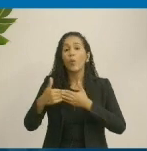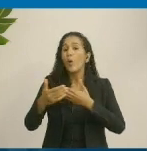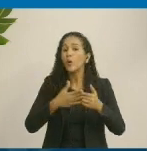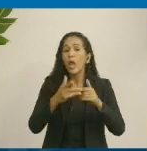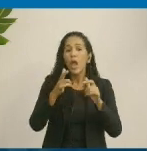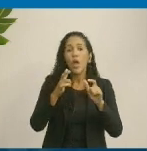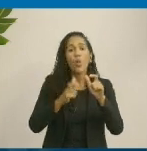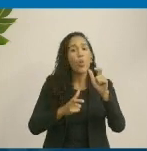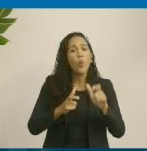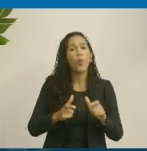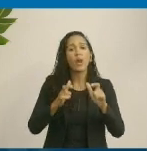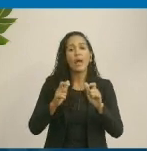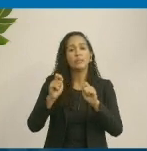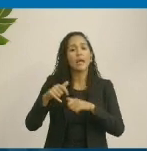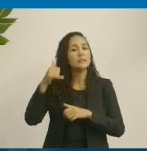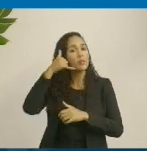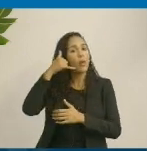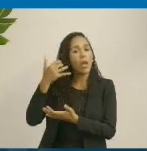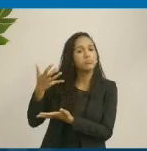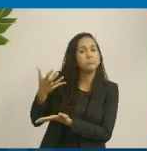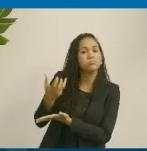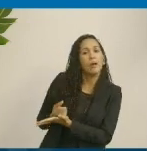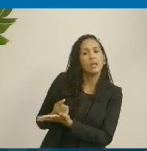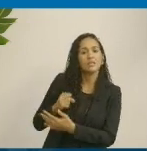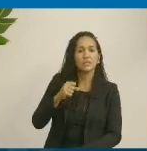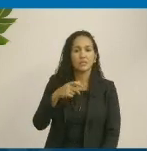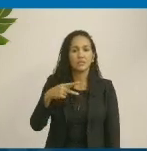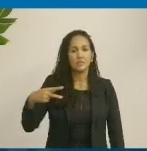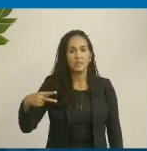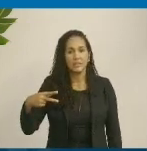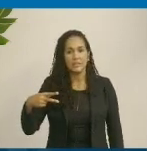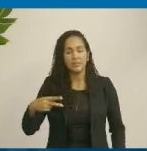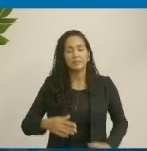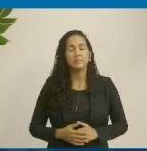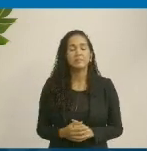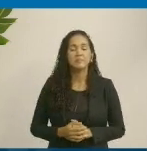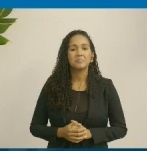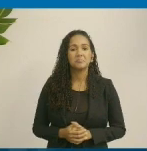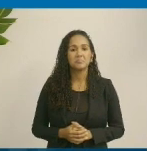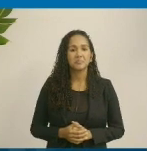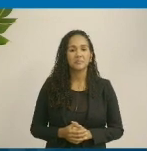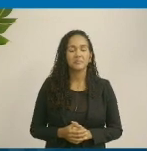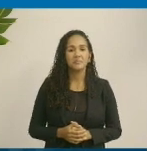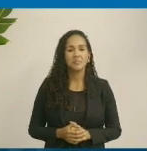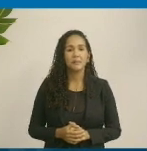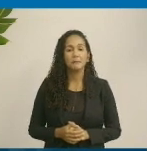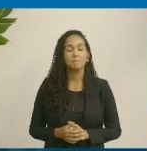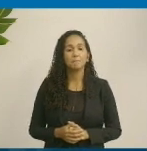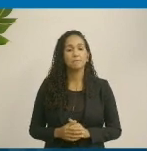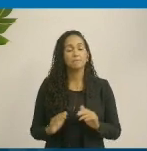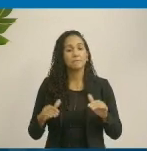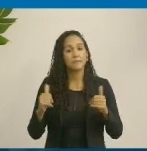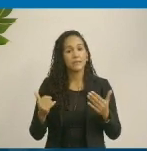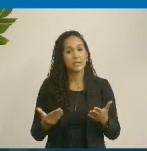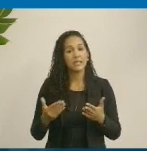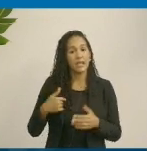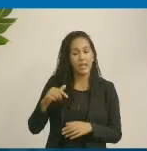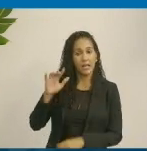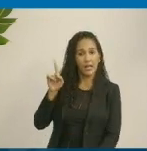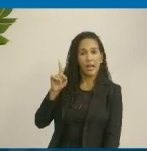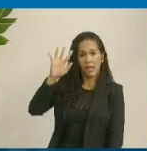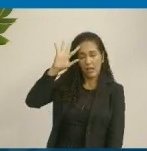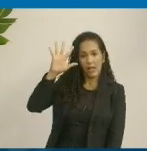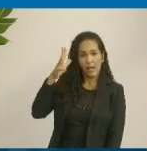a very basic healthcare facility. Keeping in mind, in Africa, often we are very far removed from healthcare